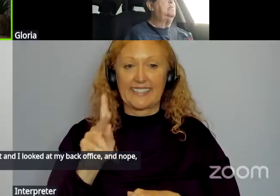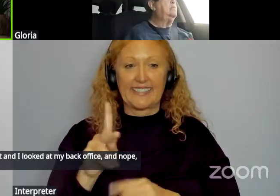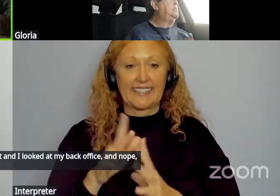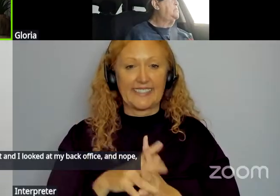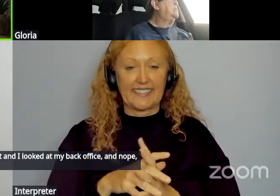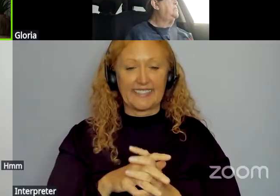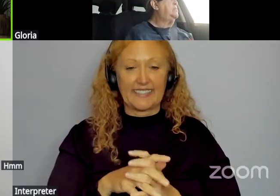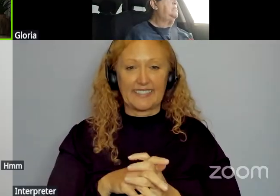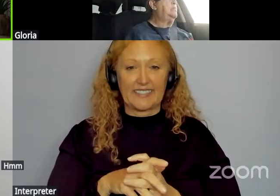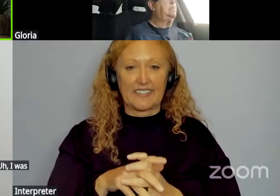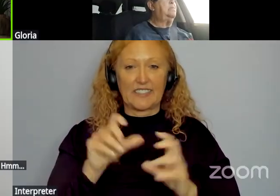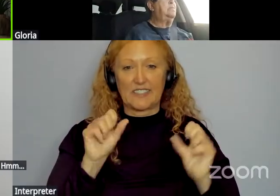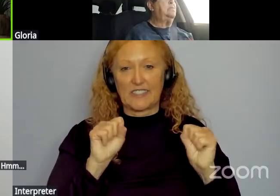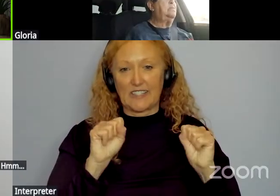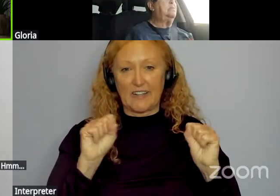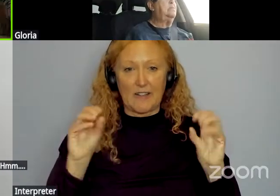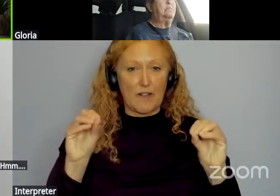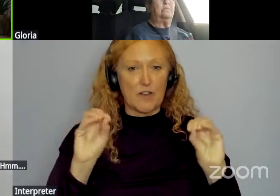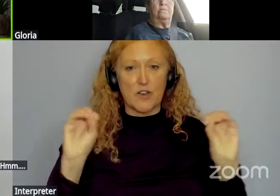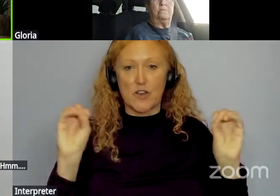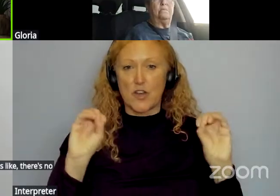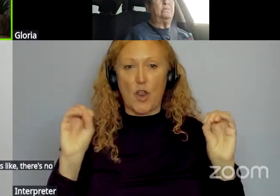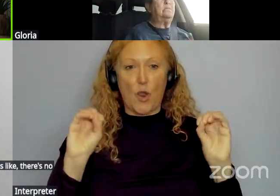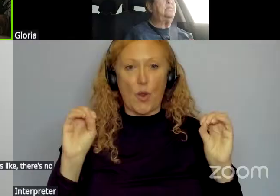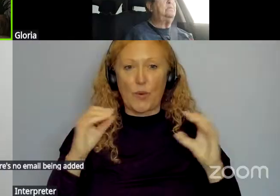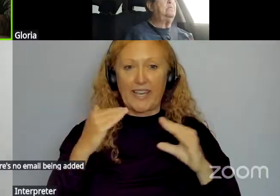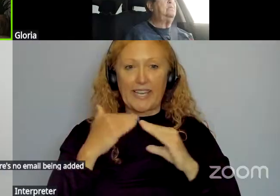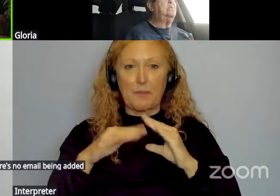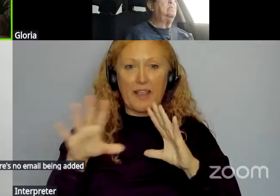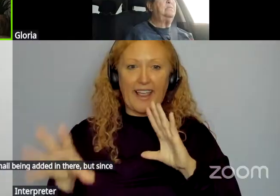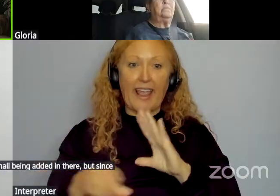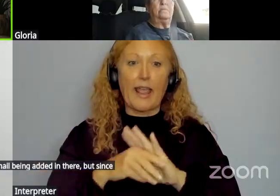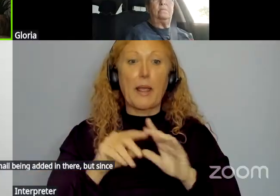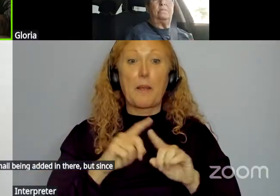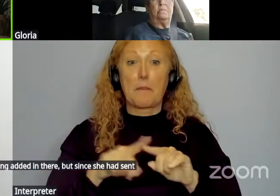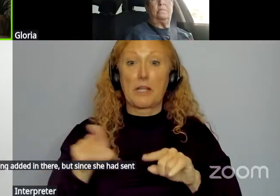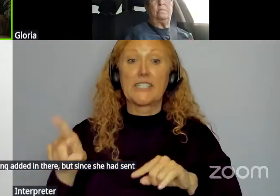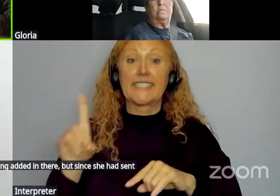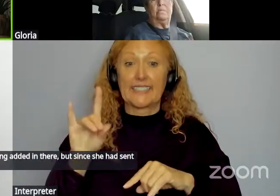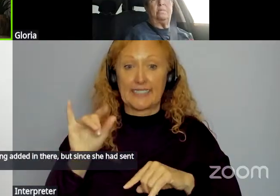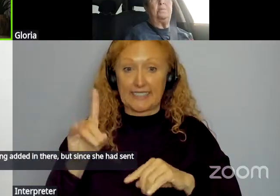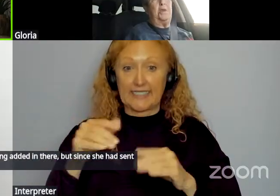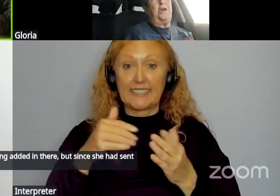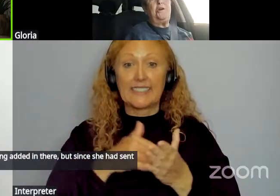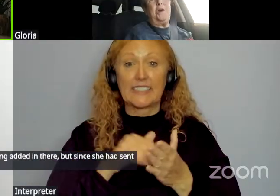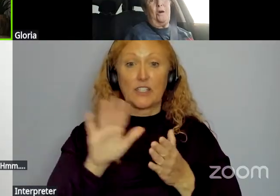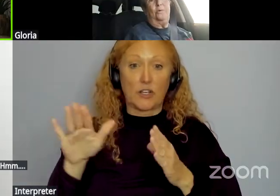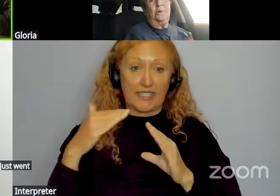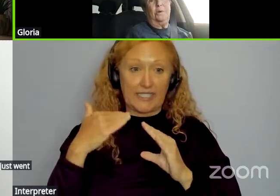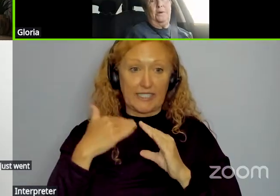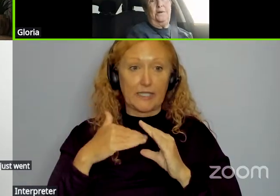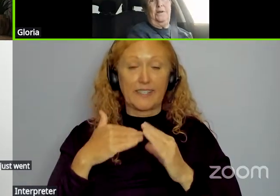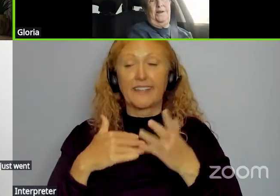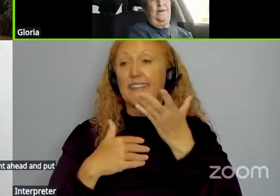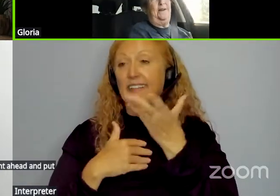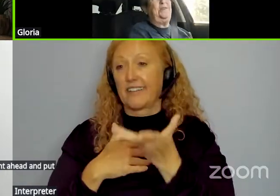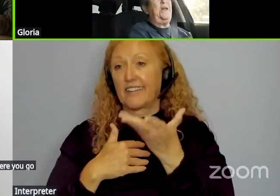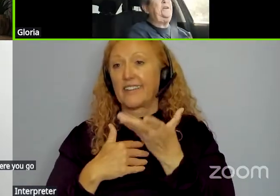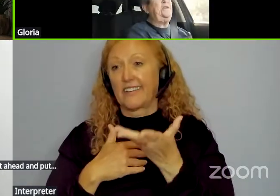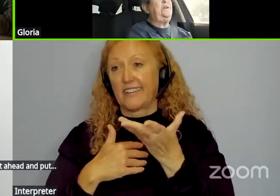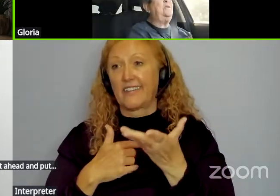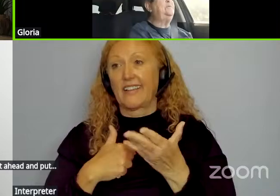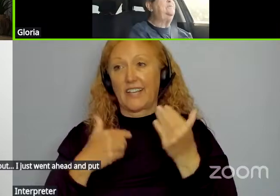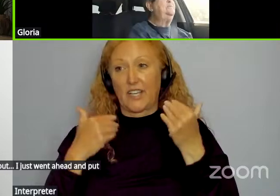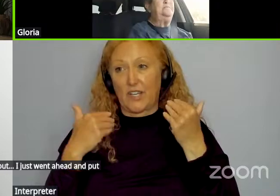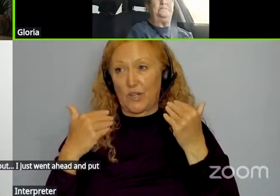Hmm. uh, I was like, there's no email been added in there. But since she had sent me her email, I just went ahead There and you I just went ahead and put